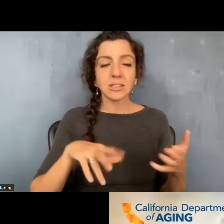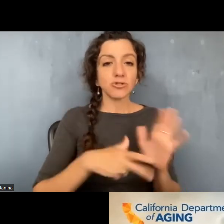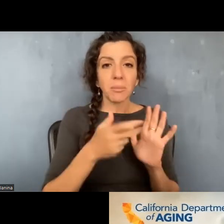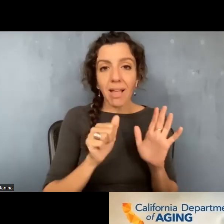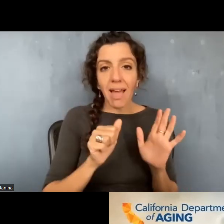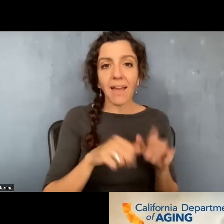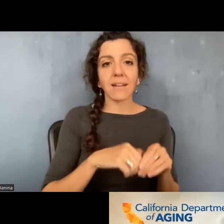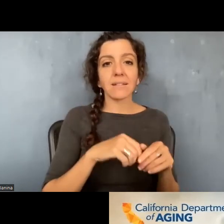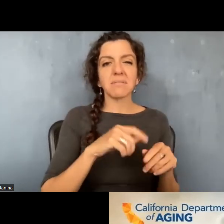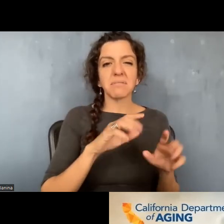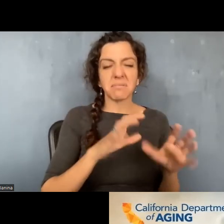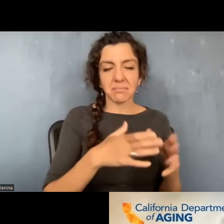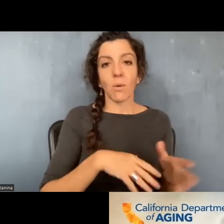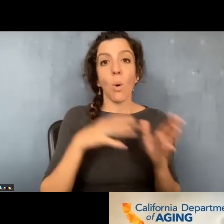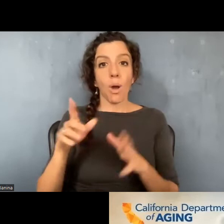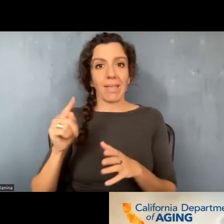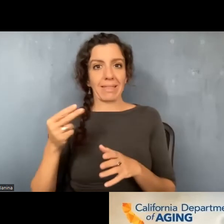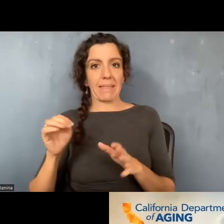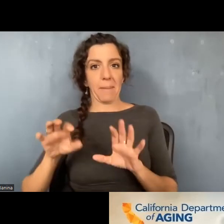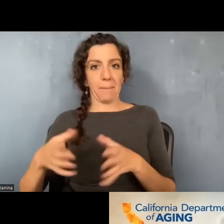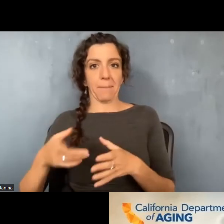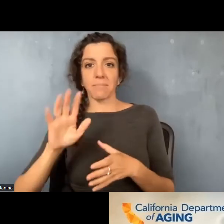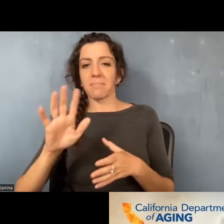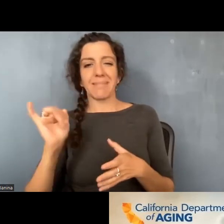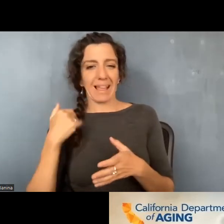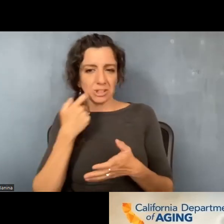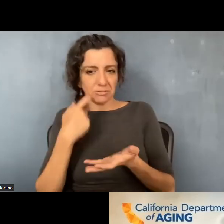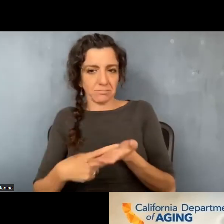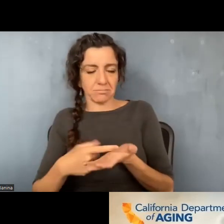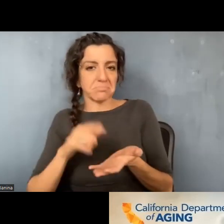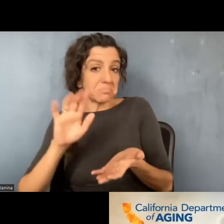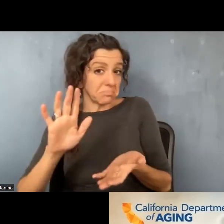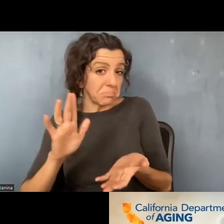themes that we just went over. You want your preference of how you'd like the work groups